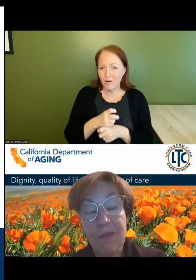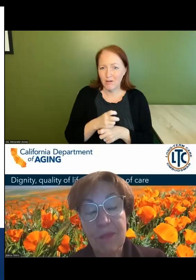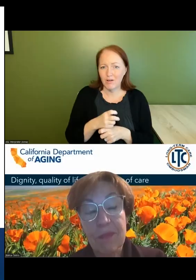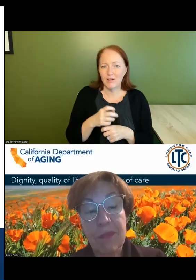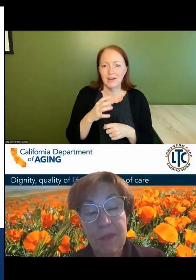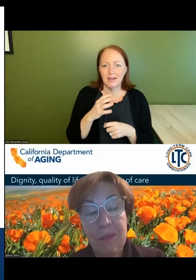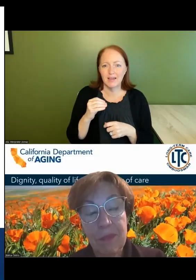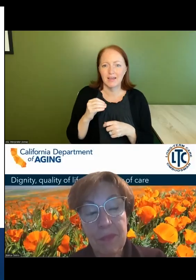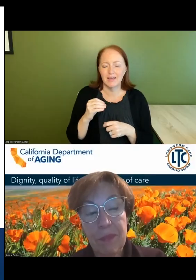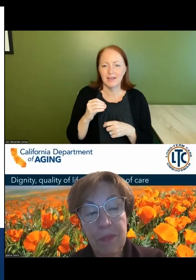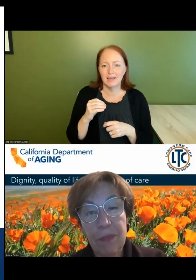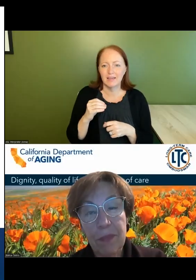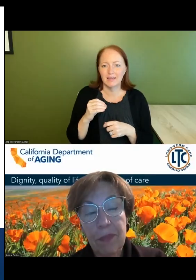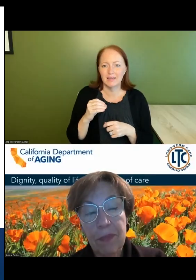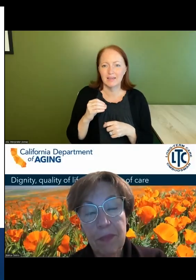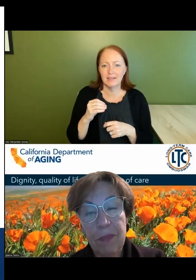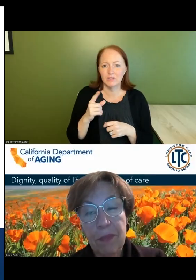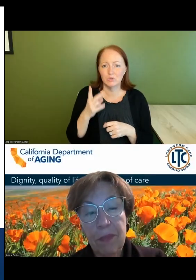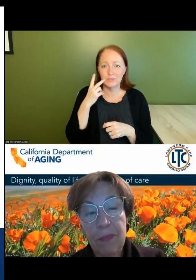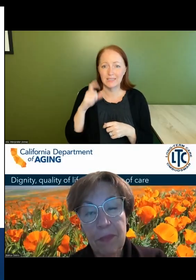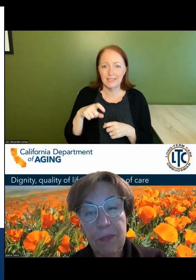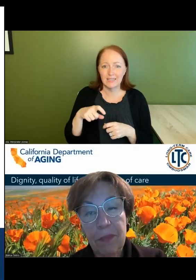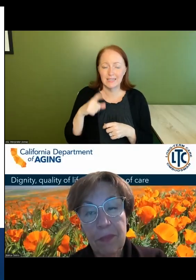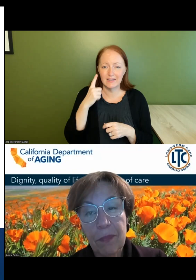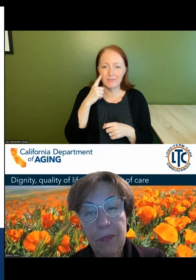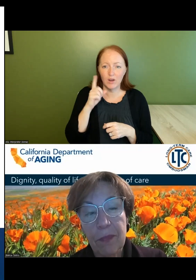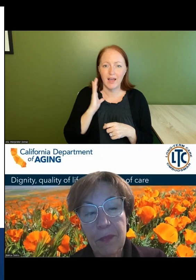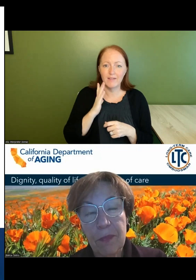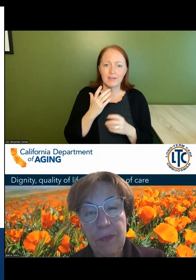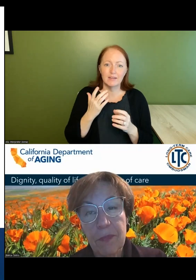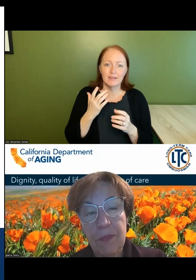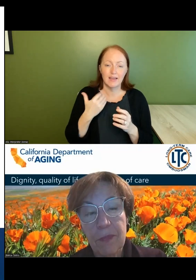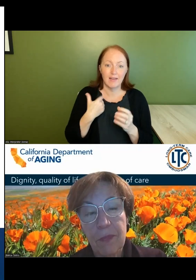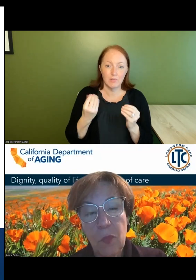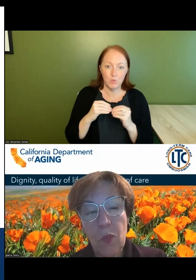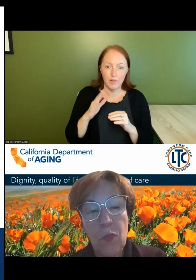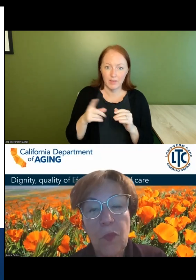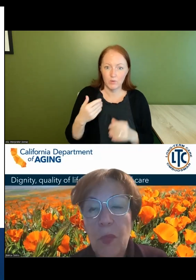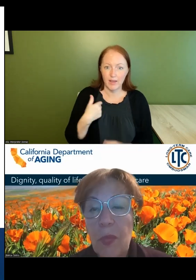and whether you see a need for having way more than you currently have.